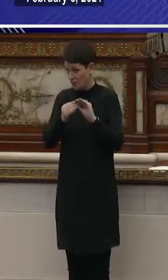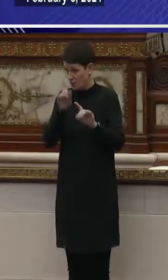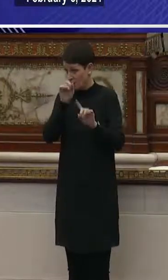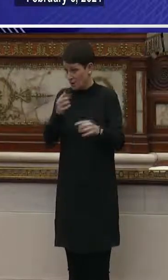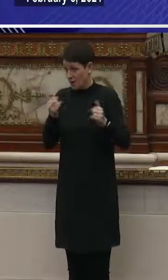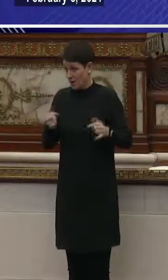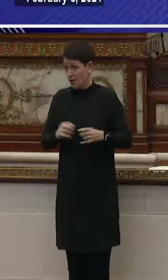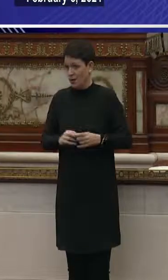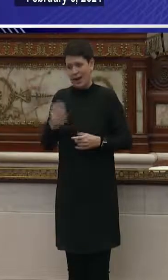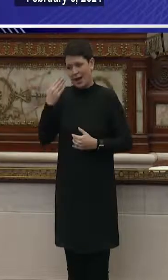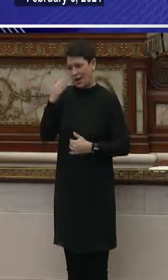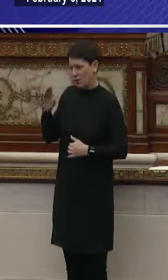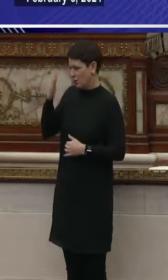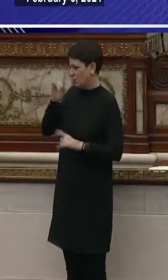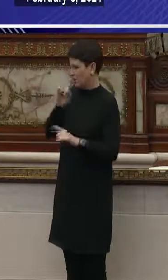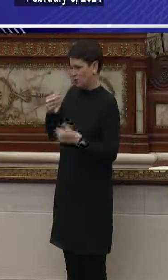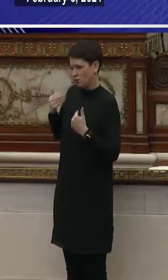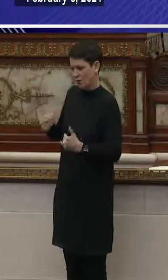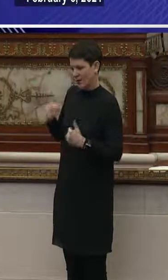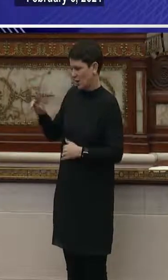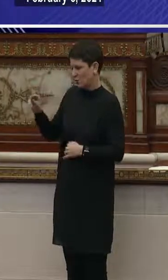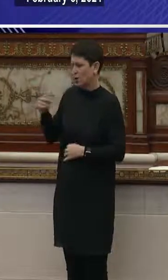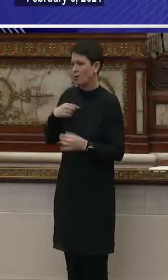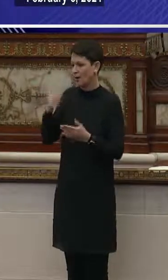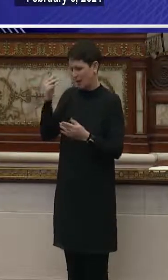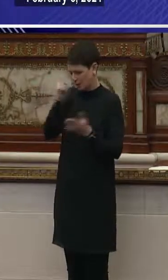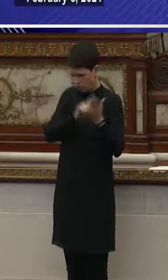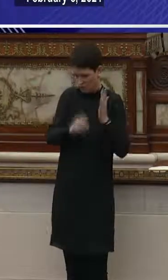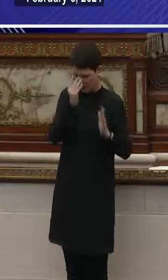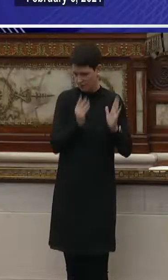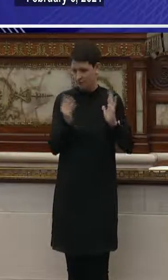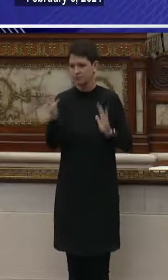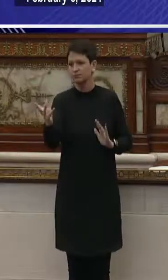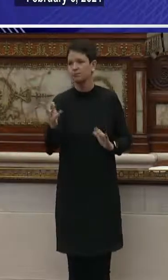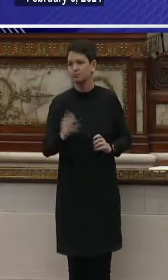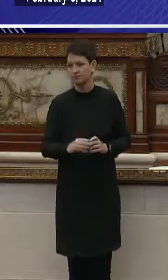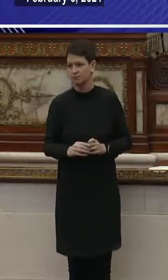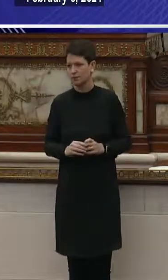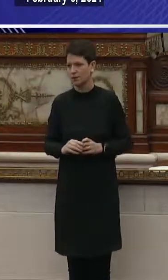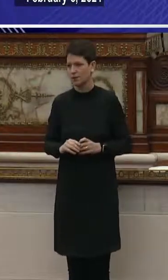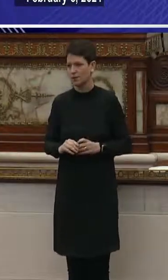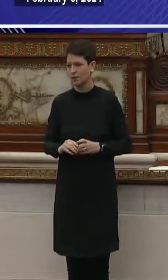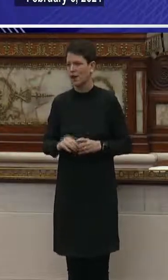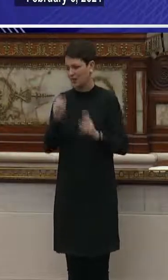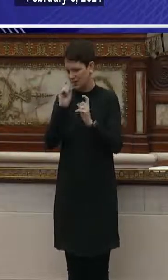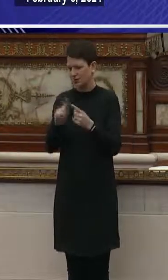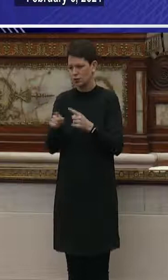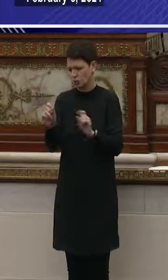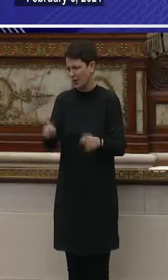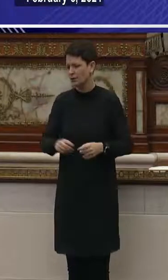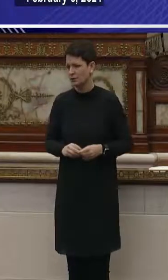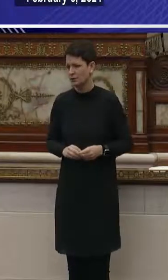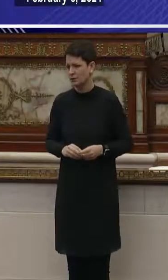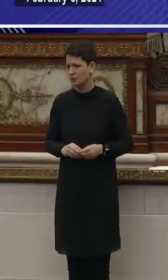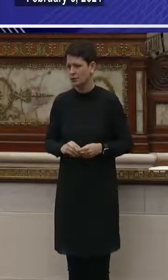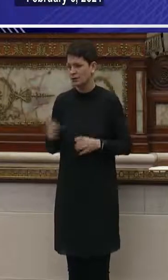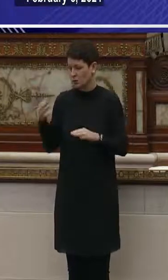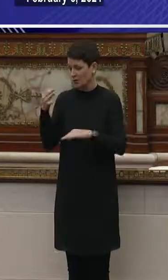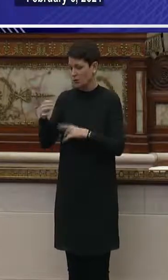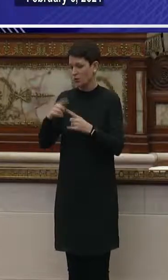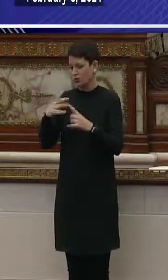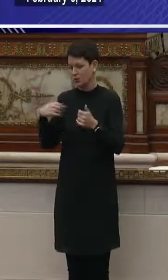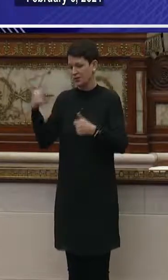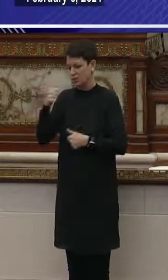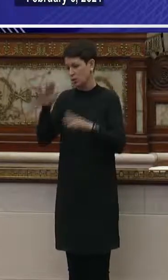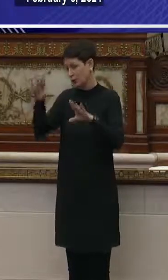Doc? I don't have that on the top of my head, but I can. I don't see any reason why I couldn't give that to you. Okay, if you could forward that to the